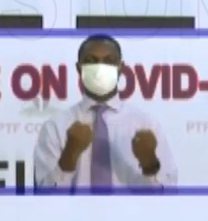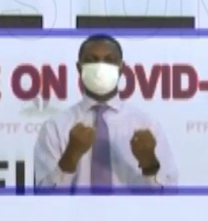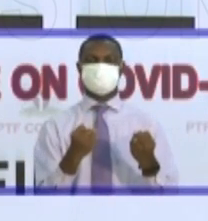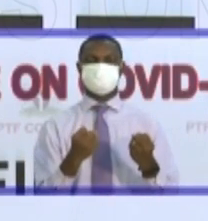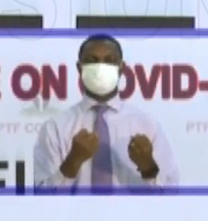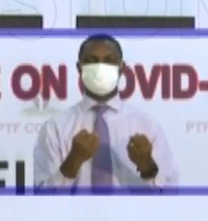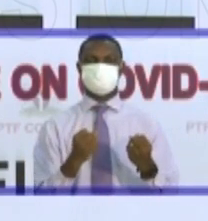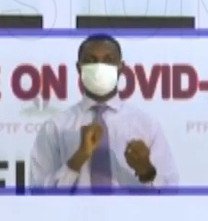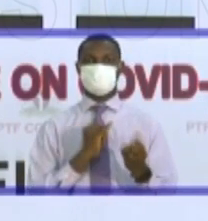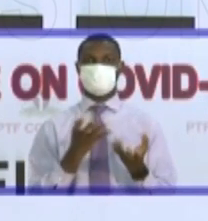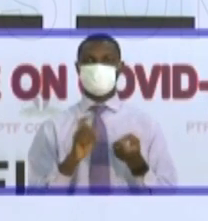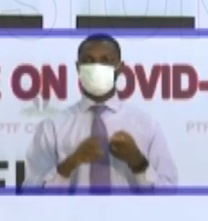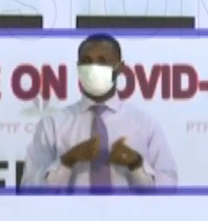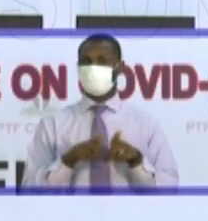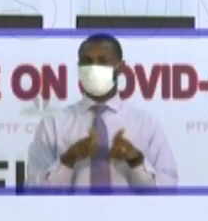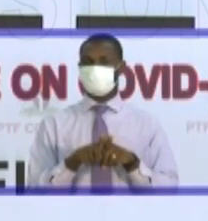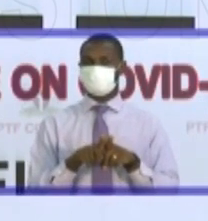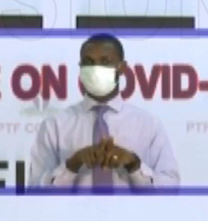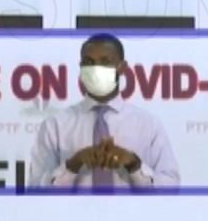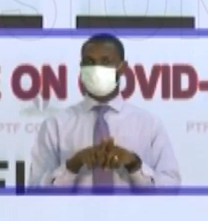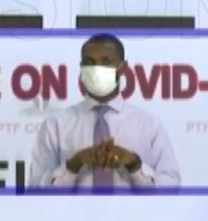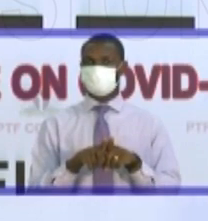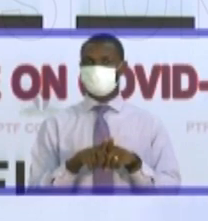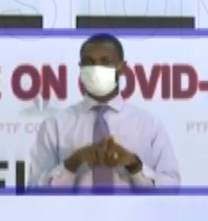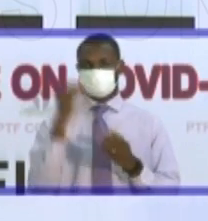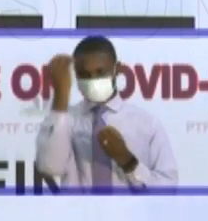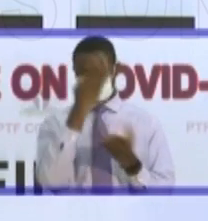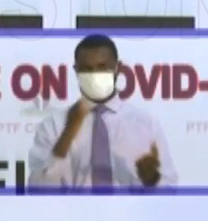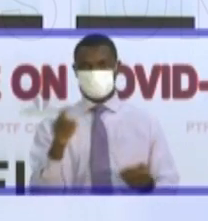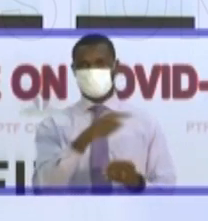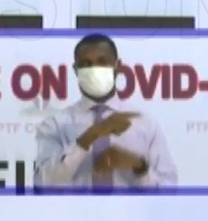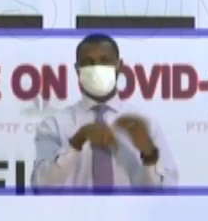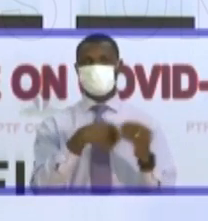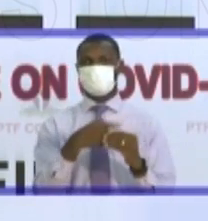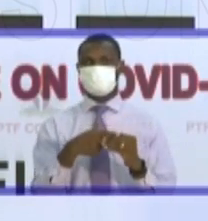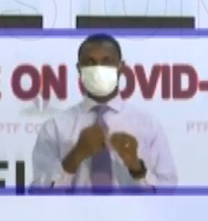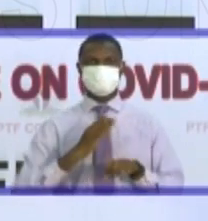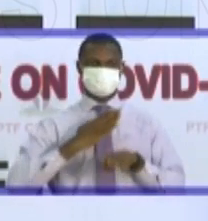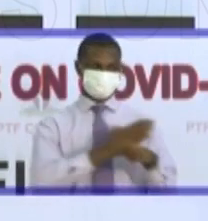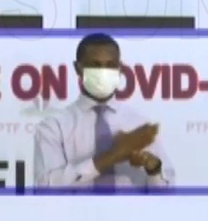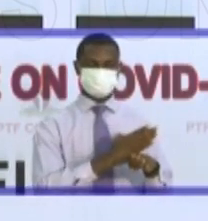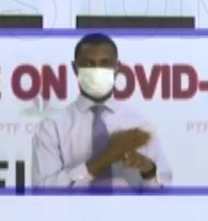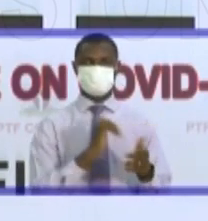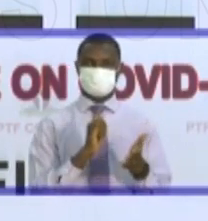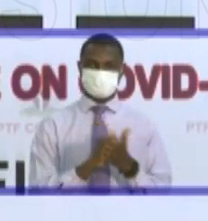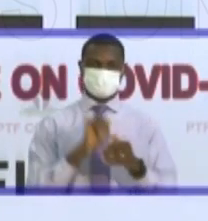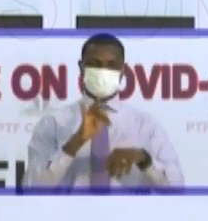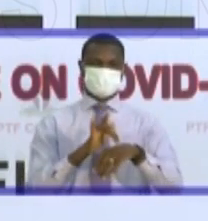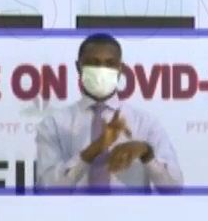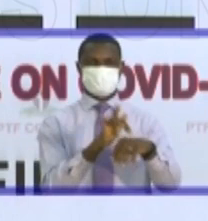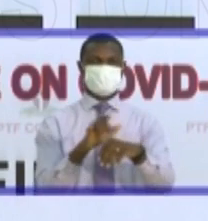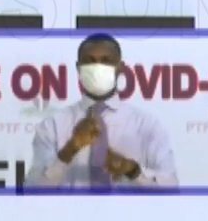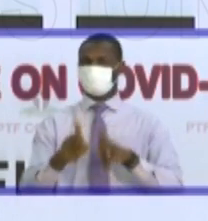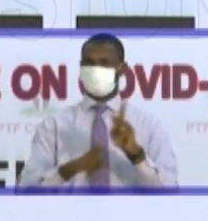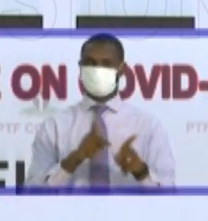I'd also like to acknowledge the issue of the lockdown and the potential impact this might be having on people, particularly